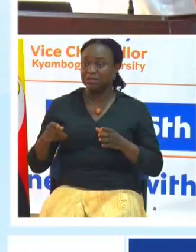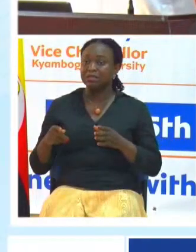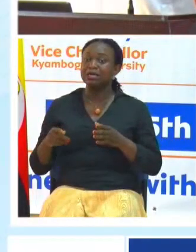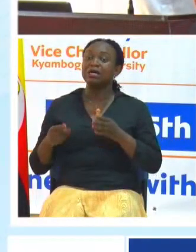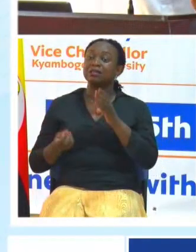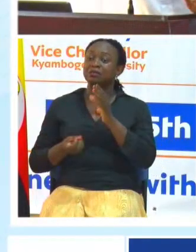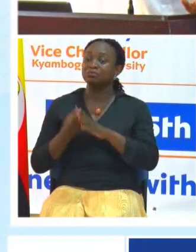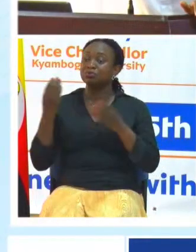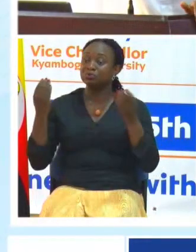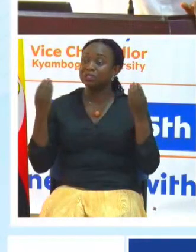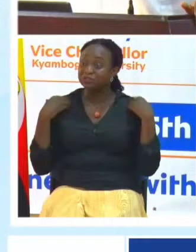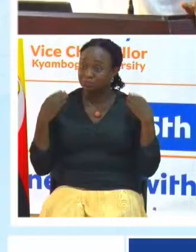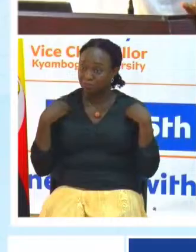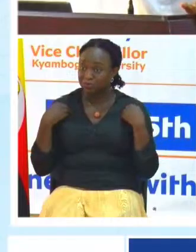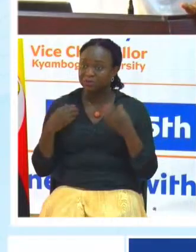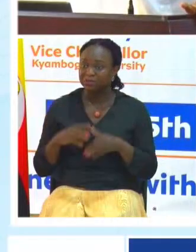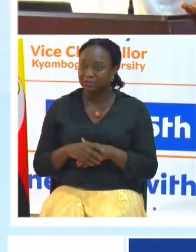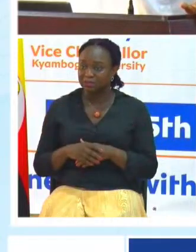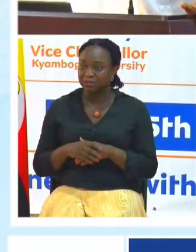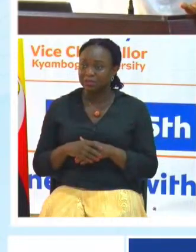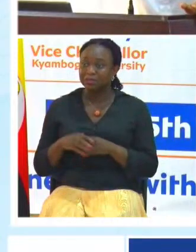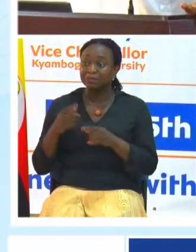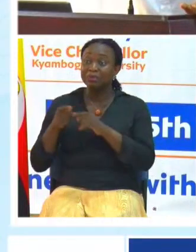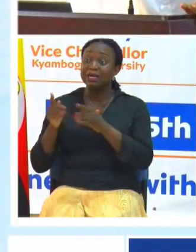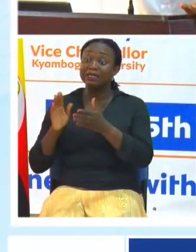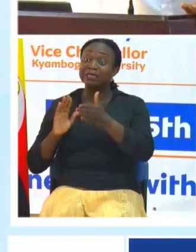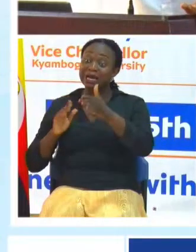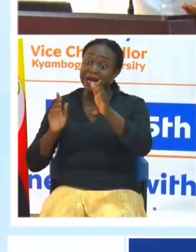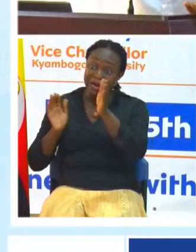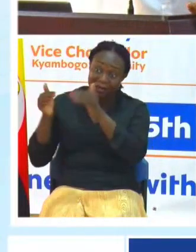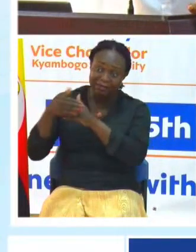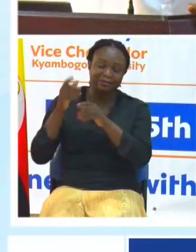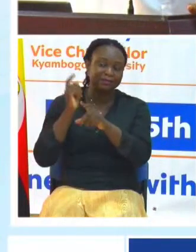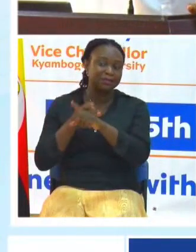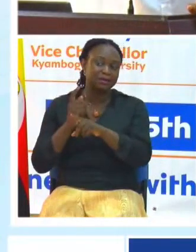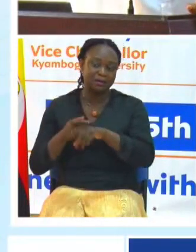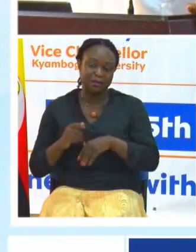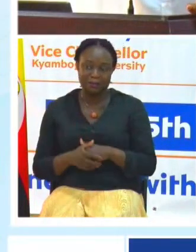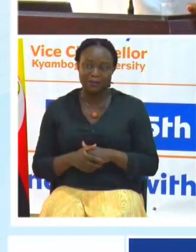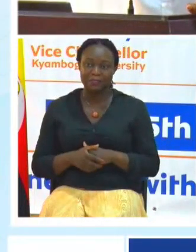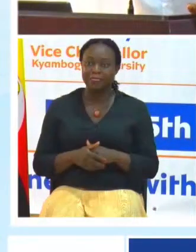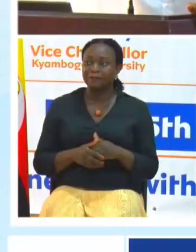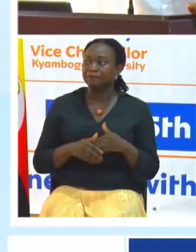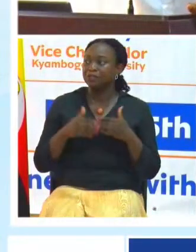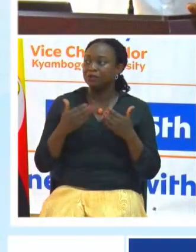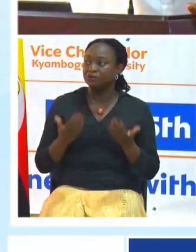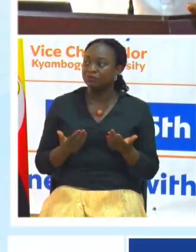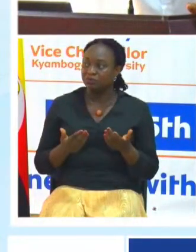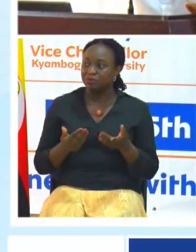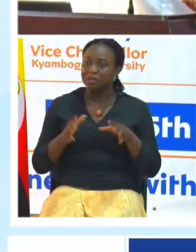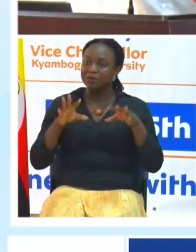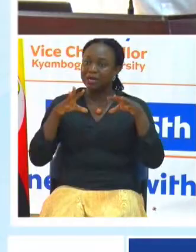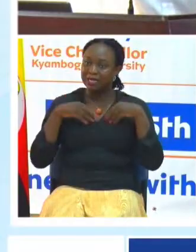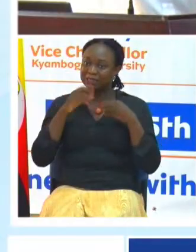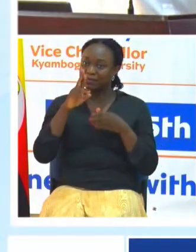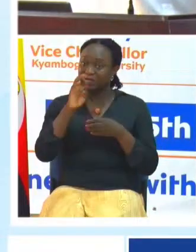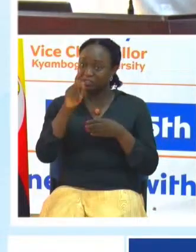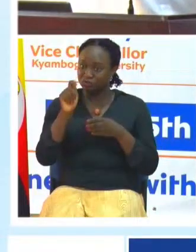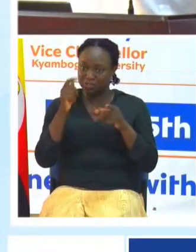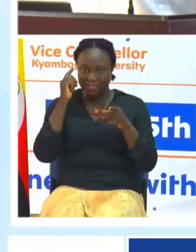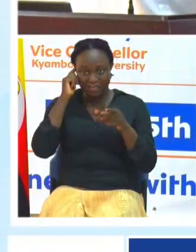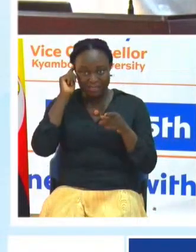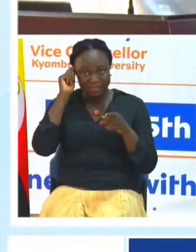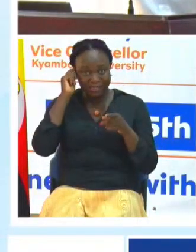league. Very hard to get into. So when I'm talking about acceptance rates, those are